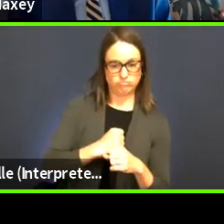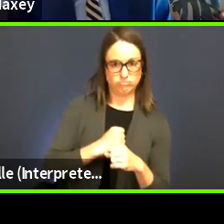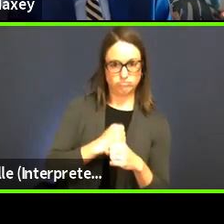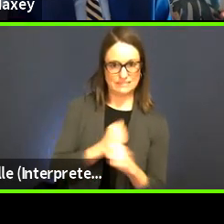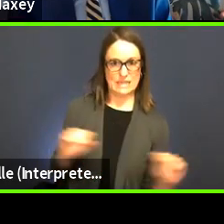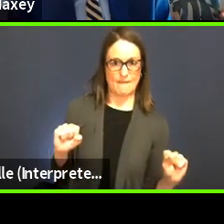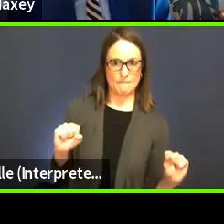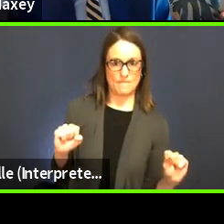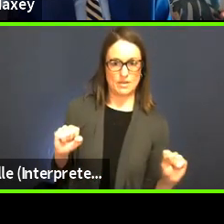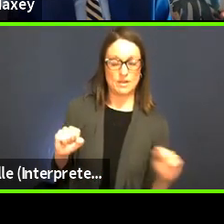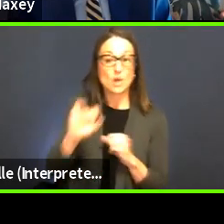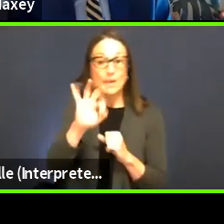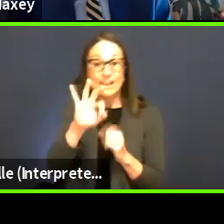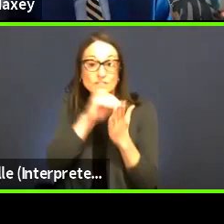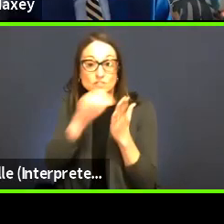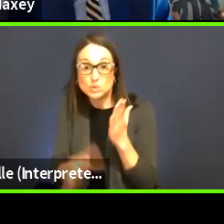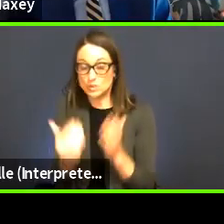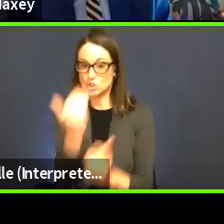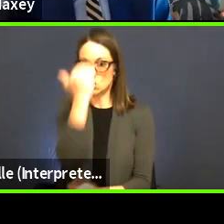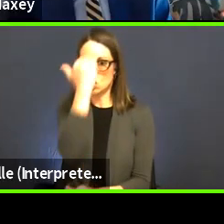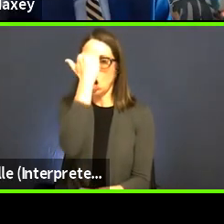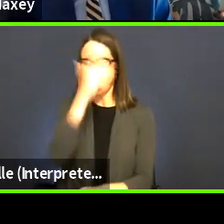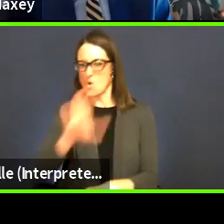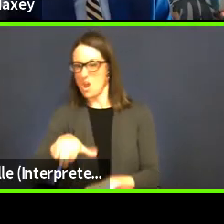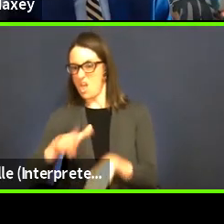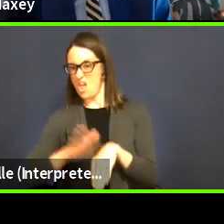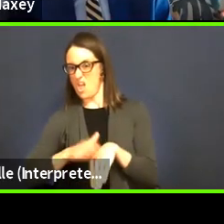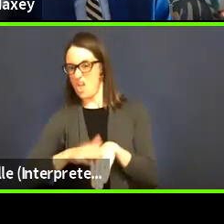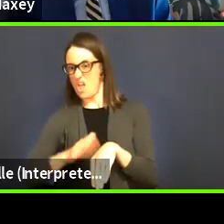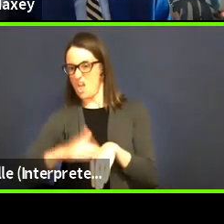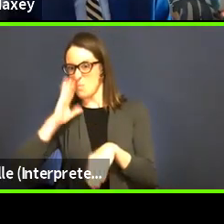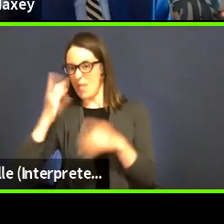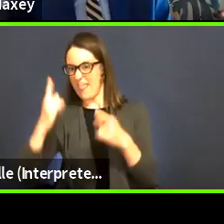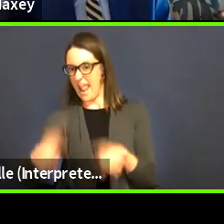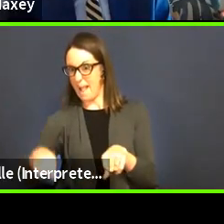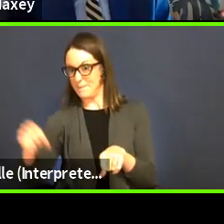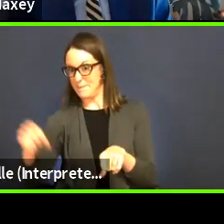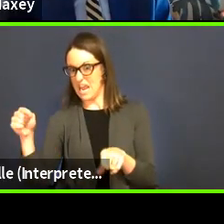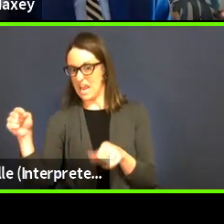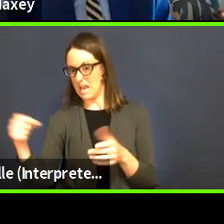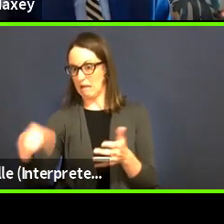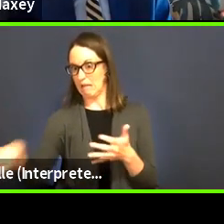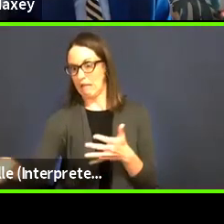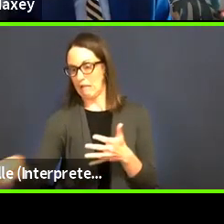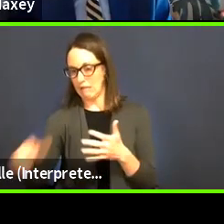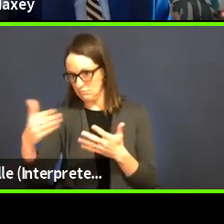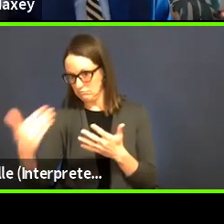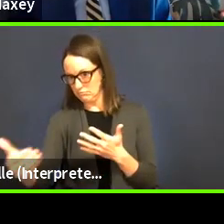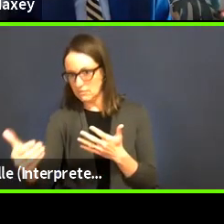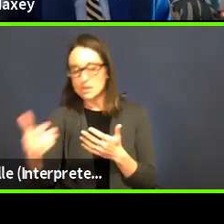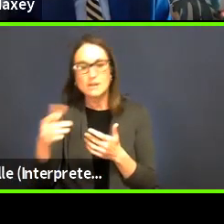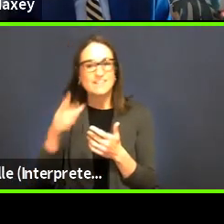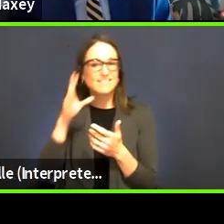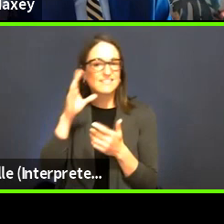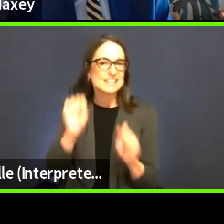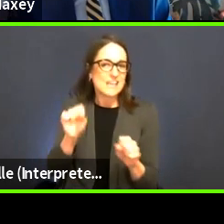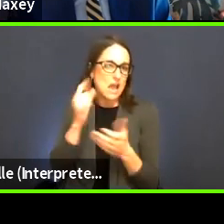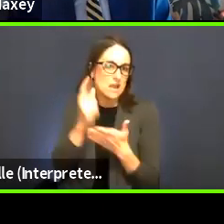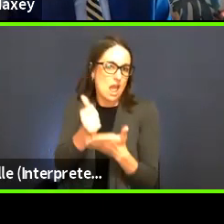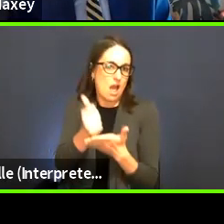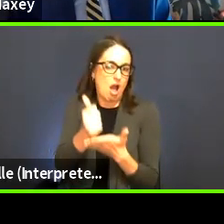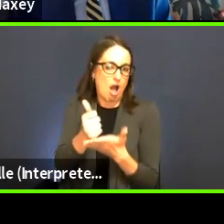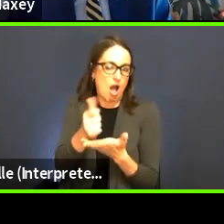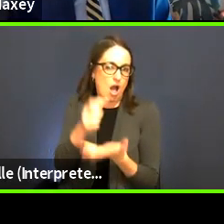so if students know ahead of time, hey, this is going to be happening, I think that can help mitigate some of those feelings